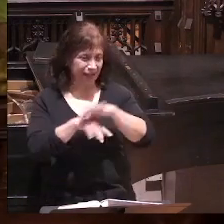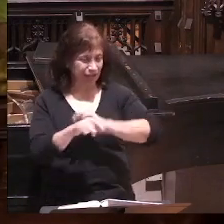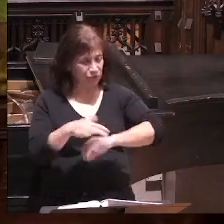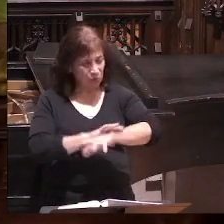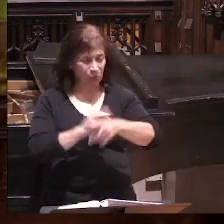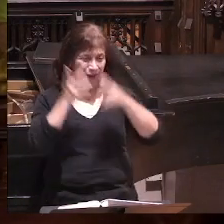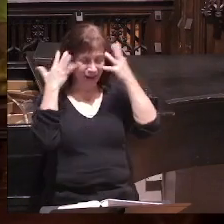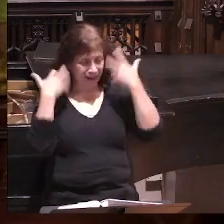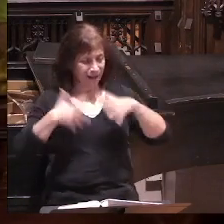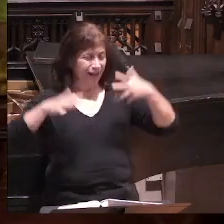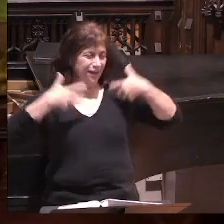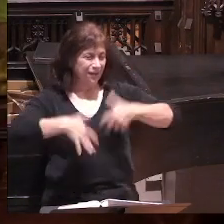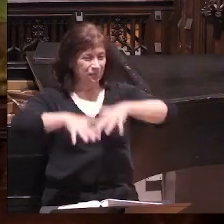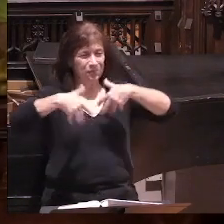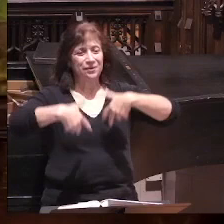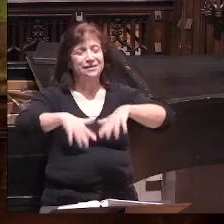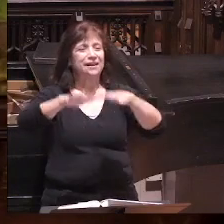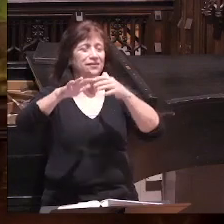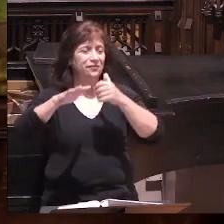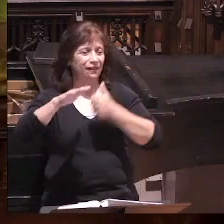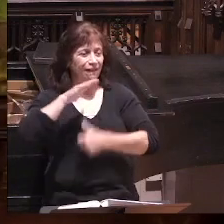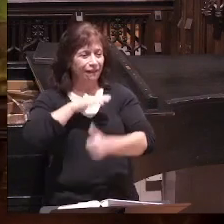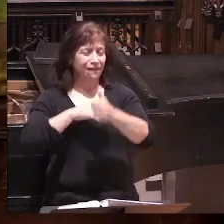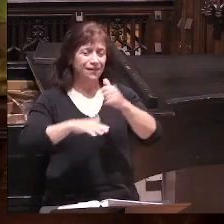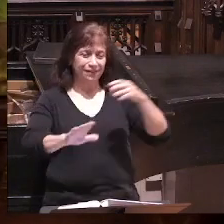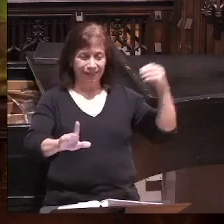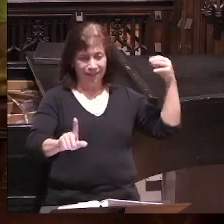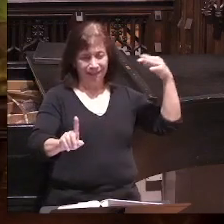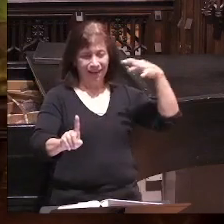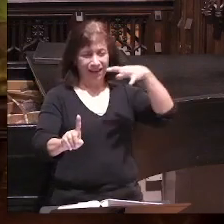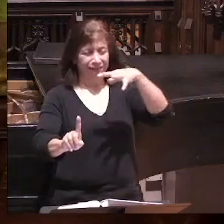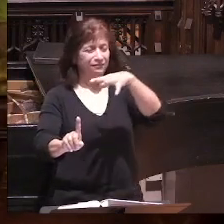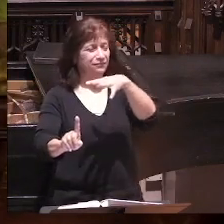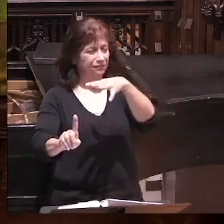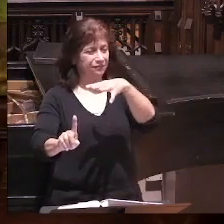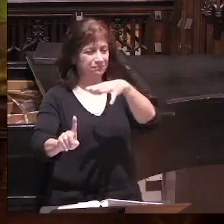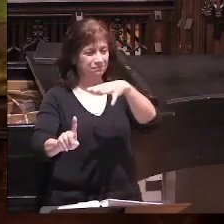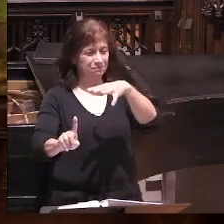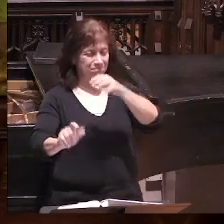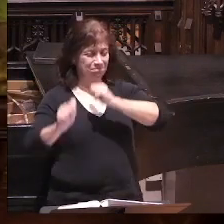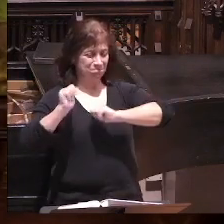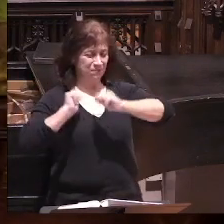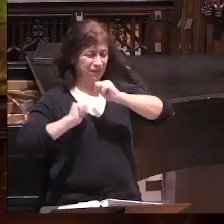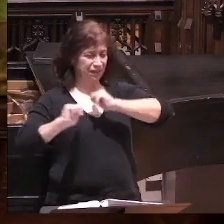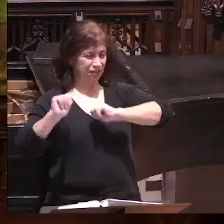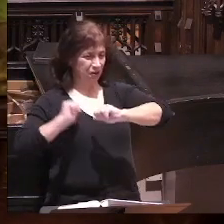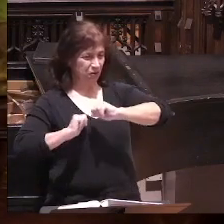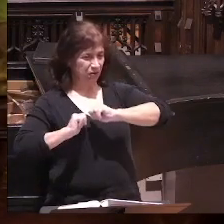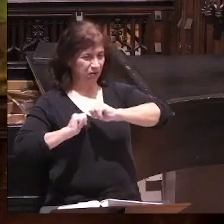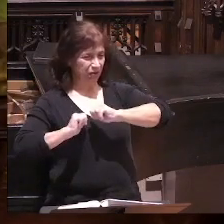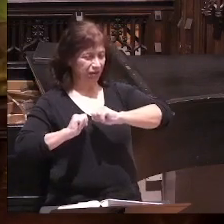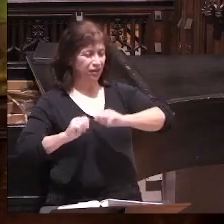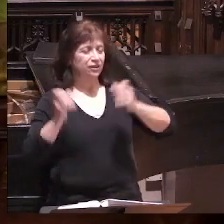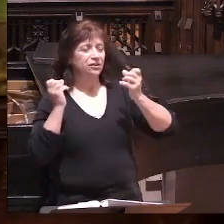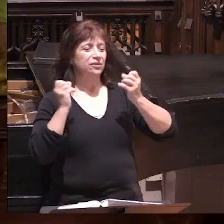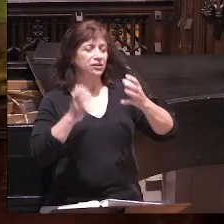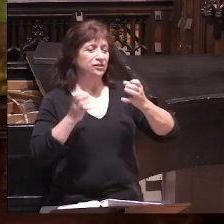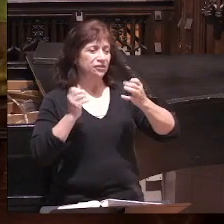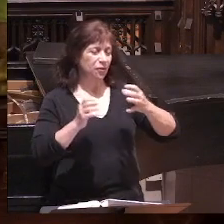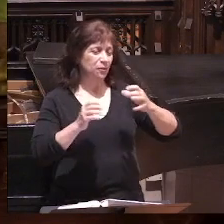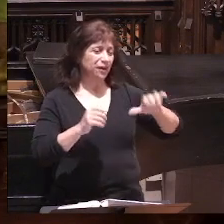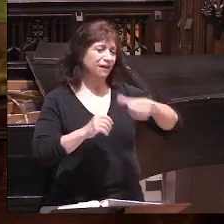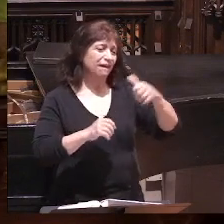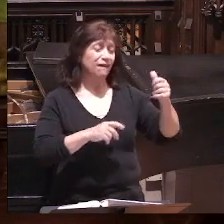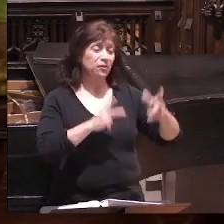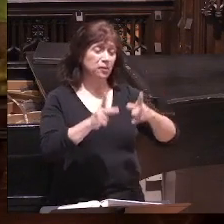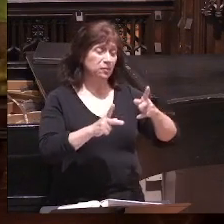jewelry and process out under the spotlight, There are just as many folks,